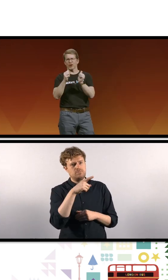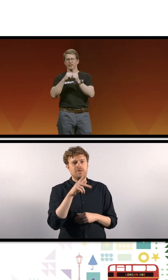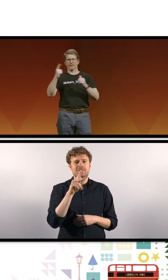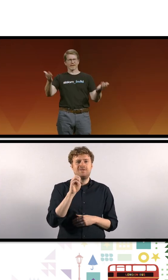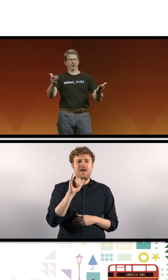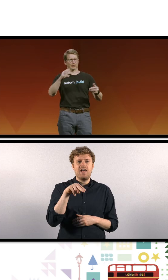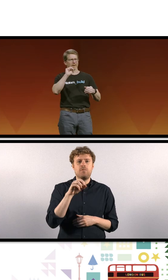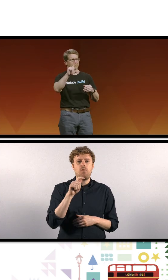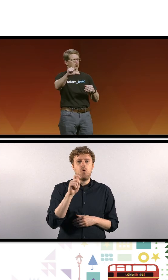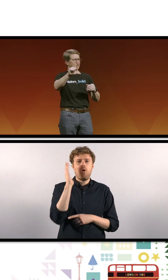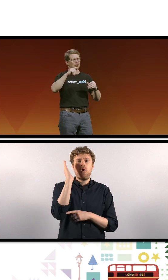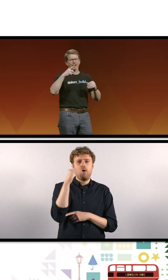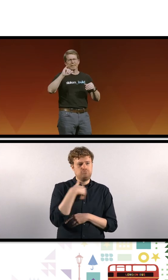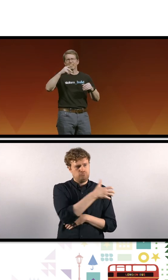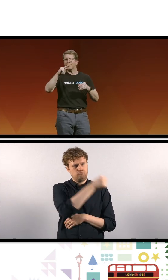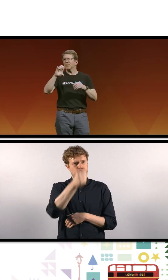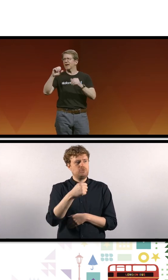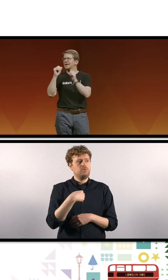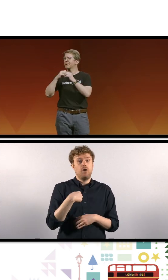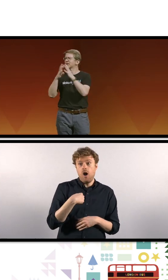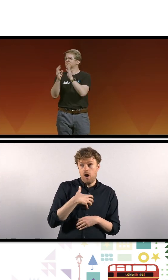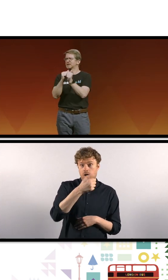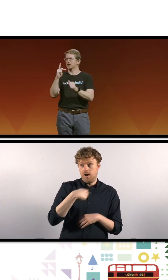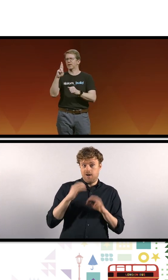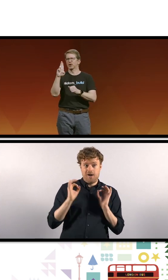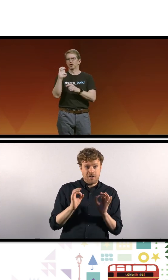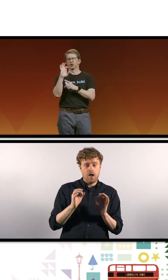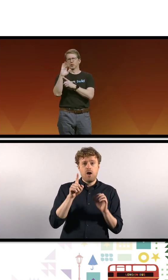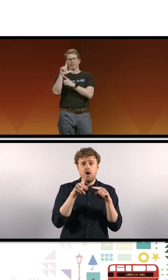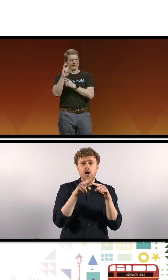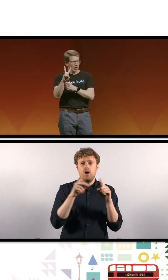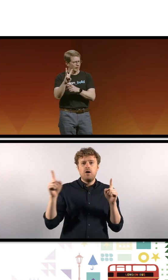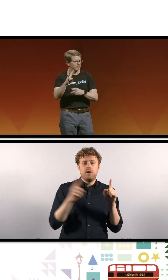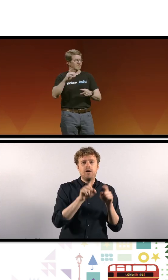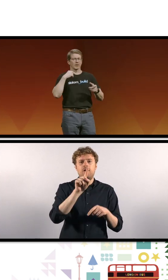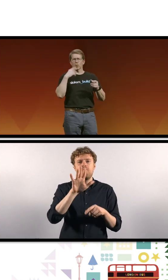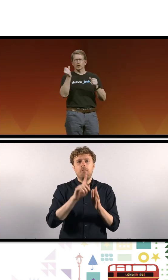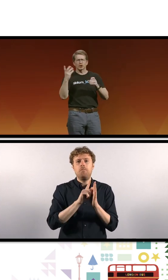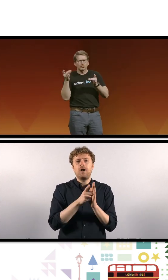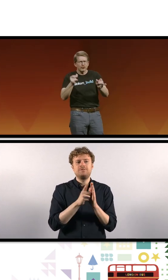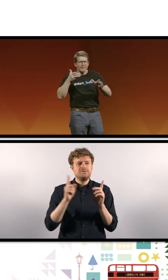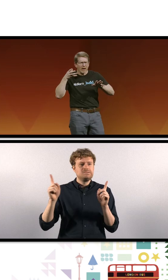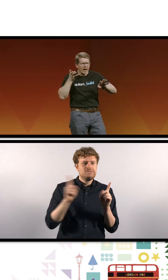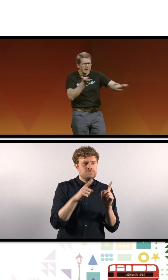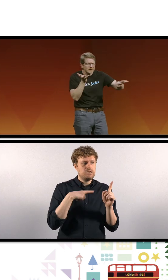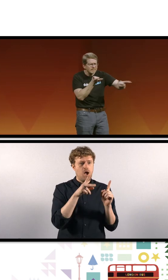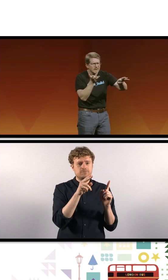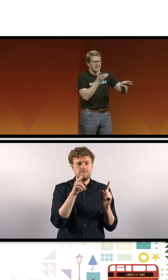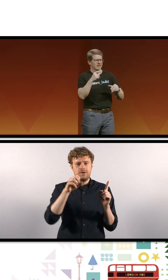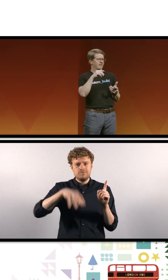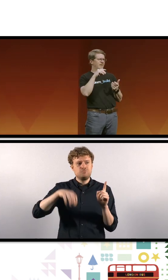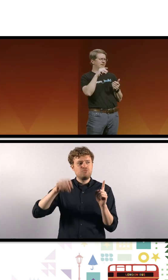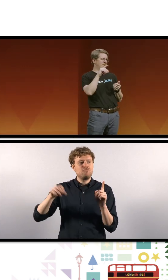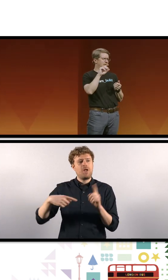minutes. So we'll start here with the ML pipeline implementation with Kubeflow. How